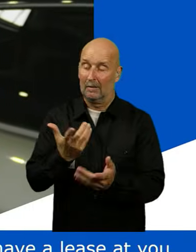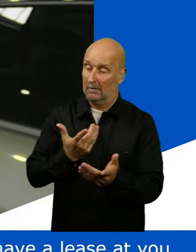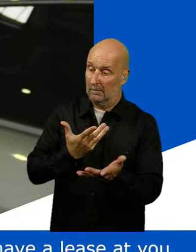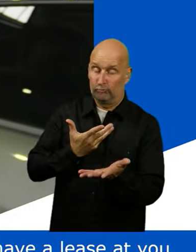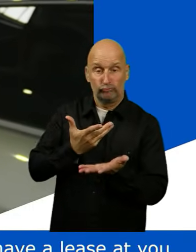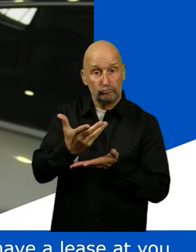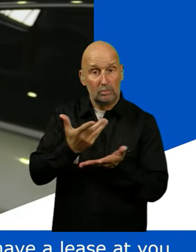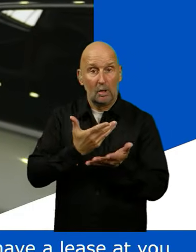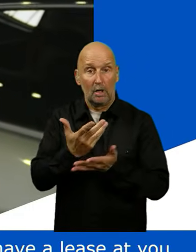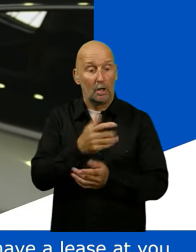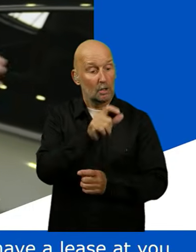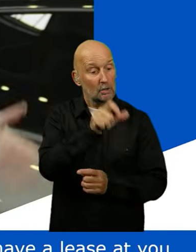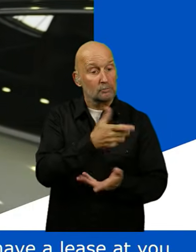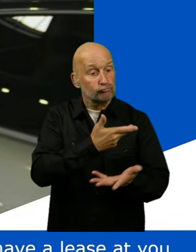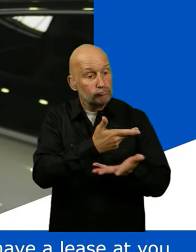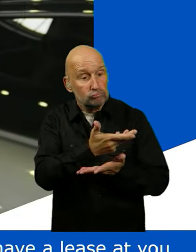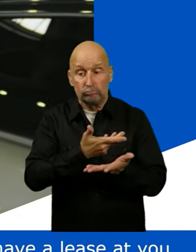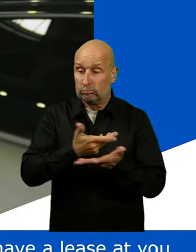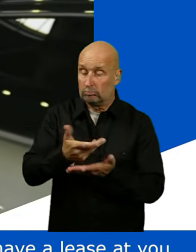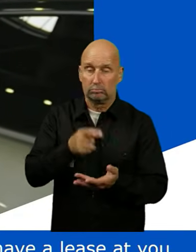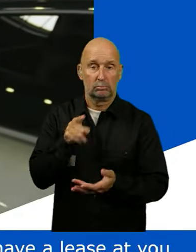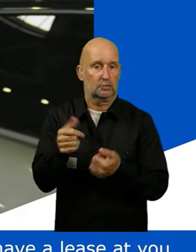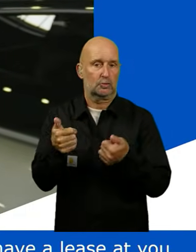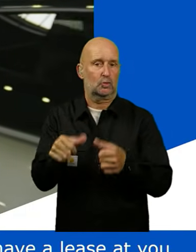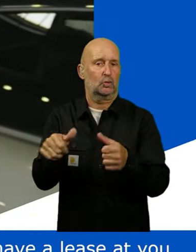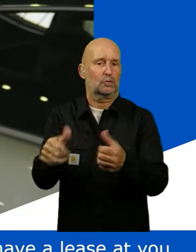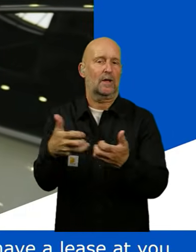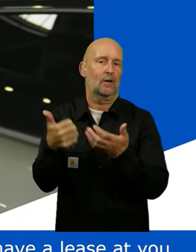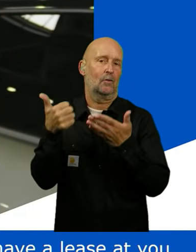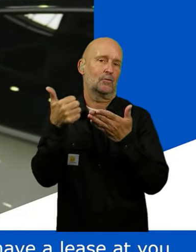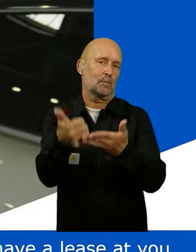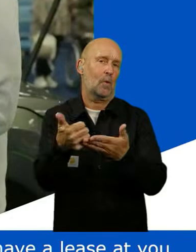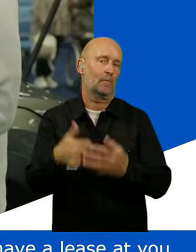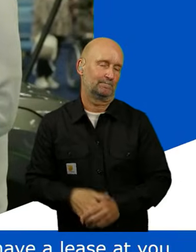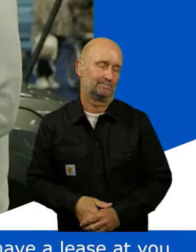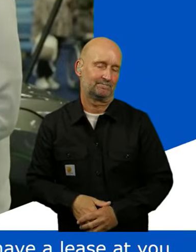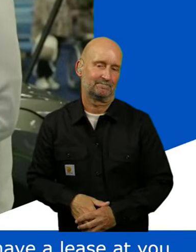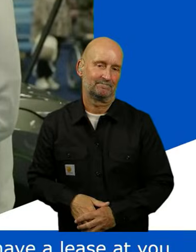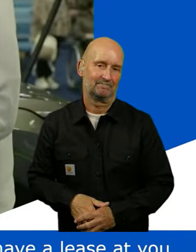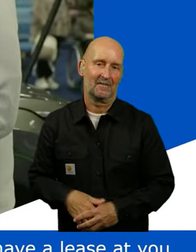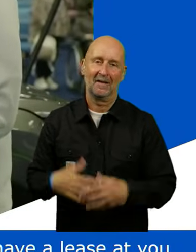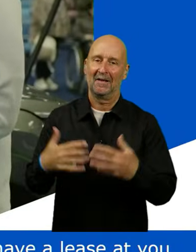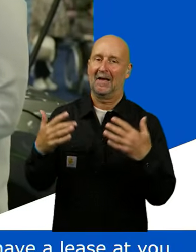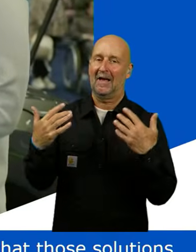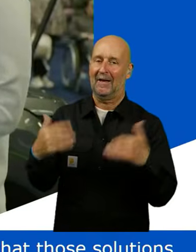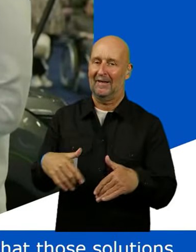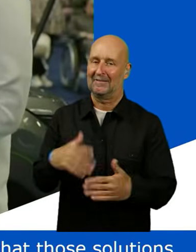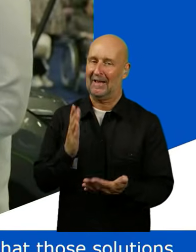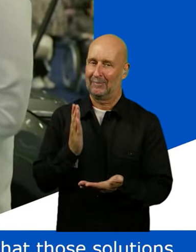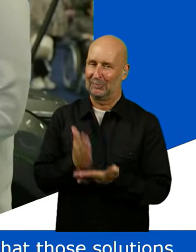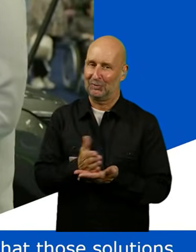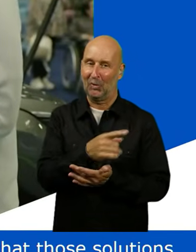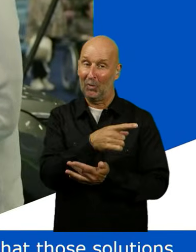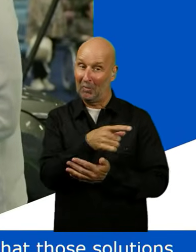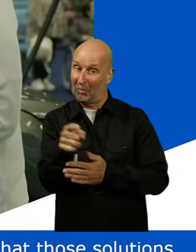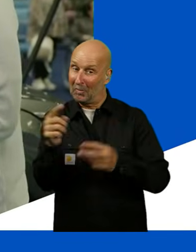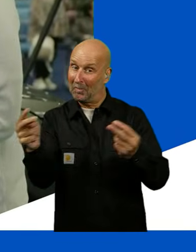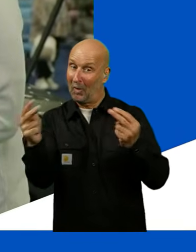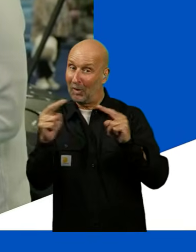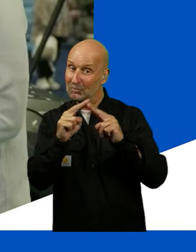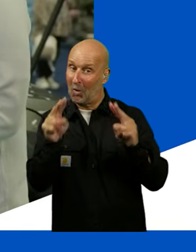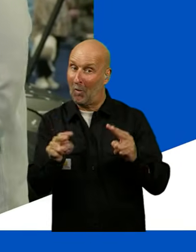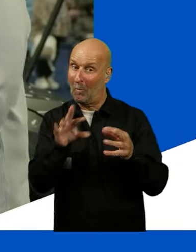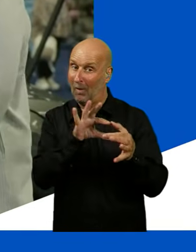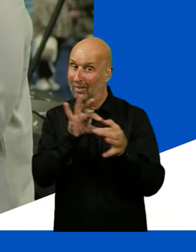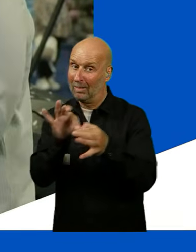really from customer to customer what those solutions are and how we can support further. That's amazing, and I'm sure our customers at home will be more than happy to